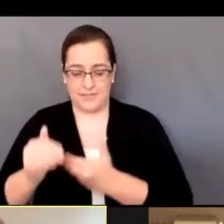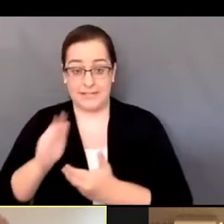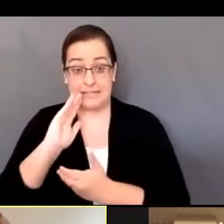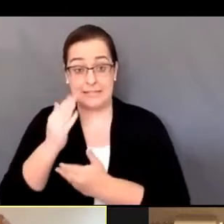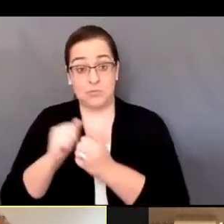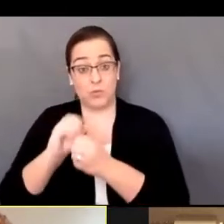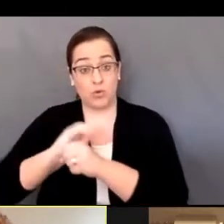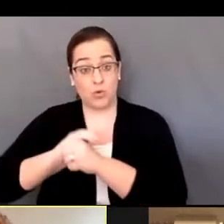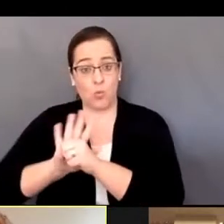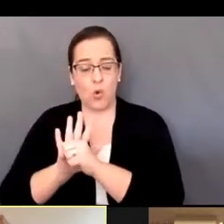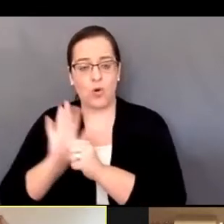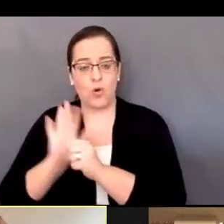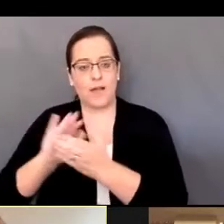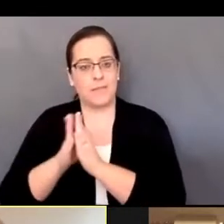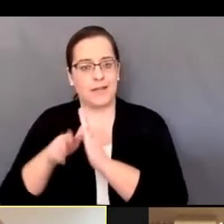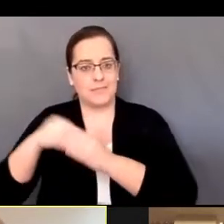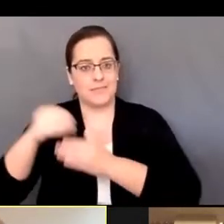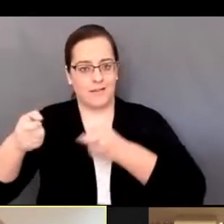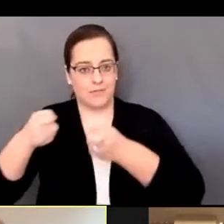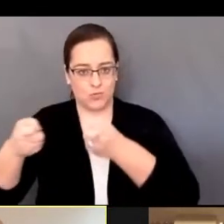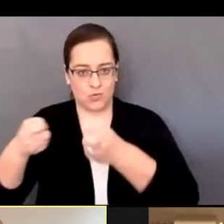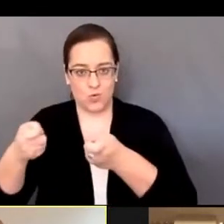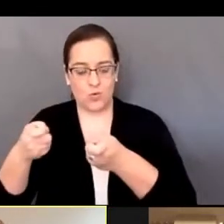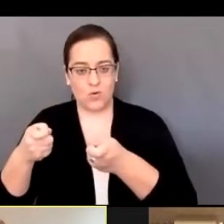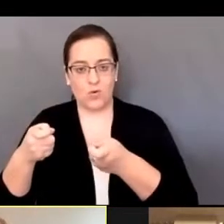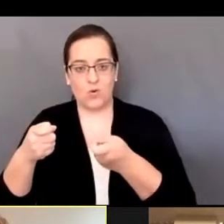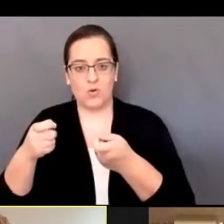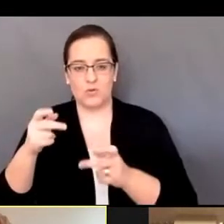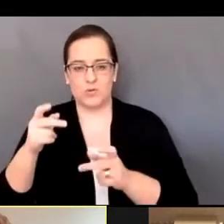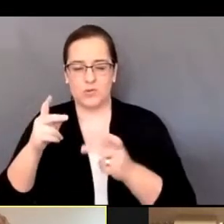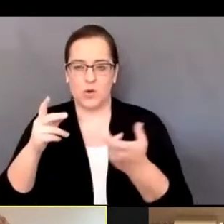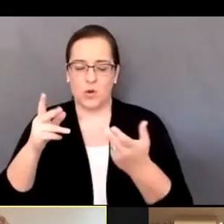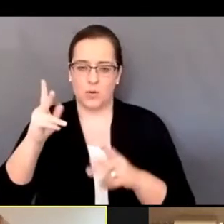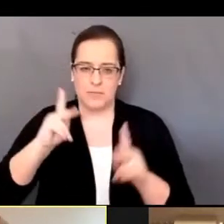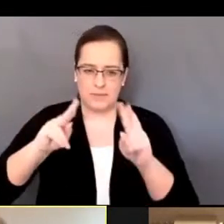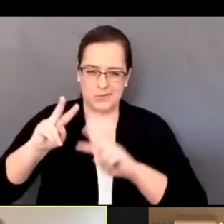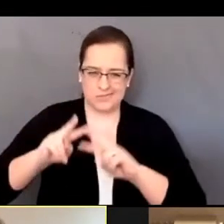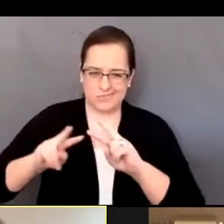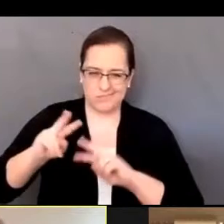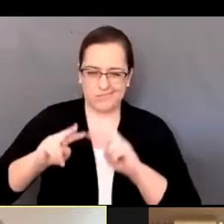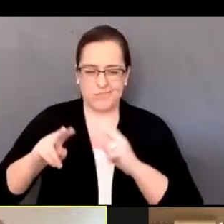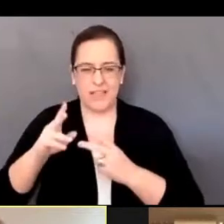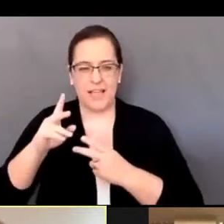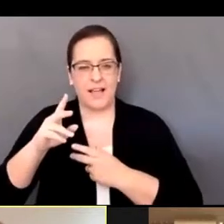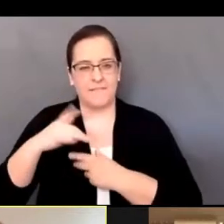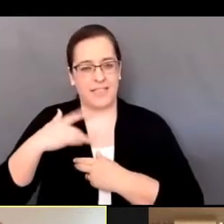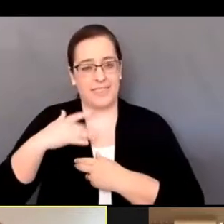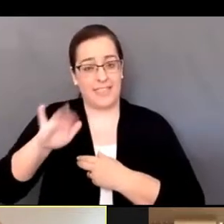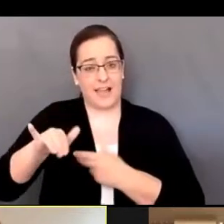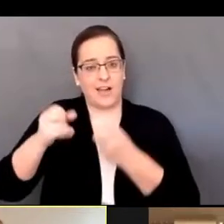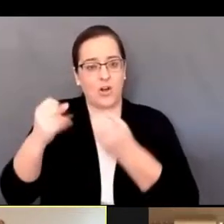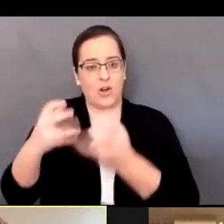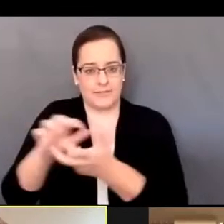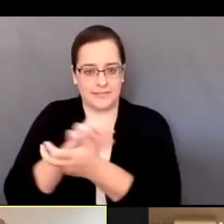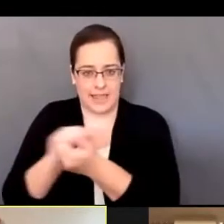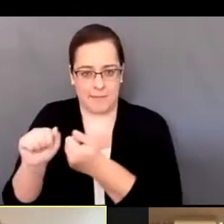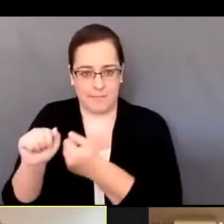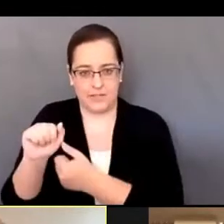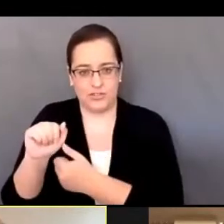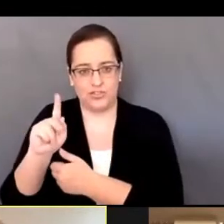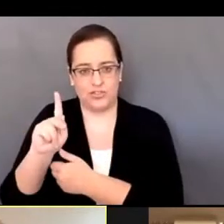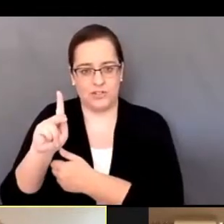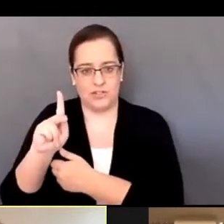And so people surmise that it damages the organs by this